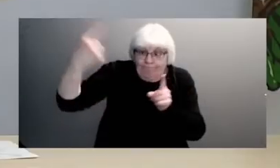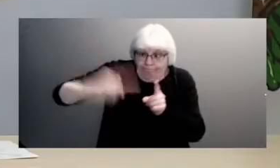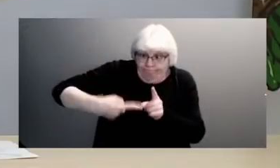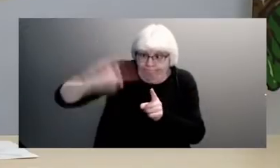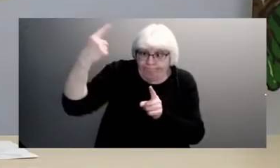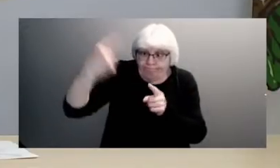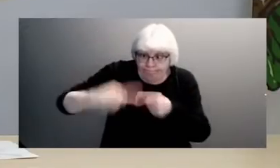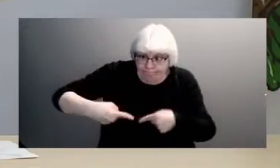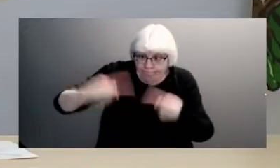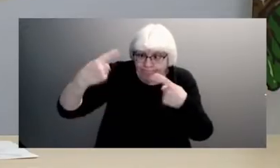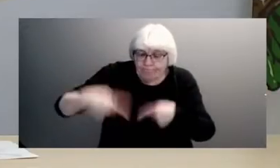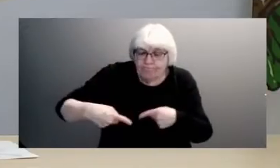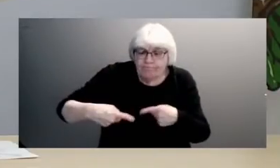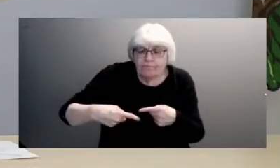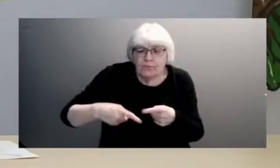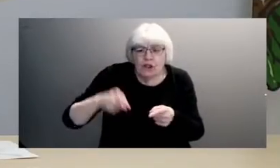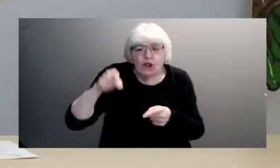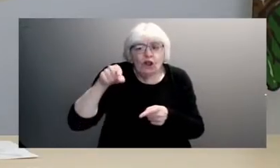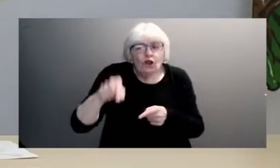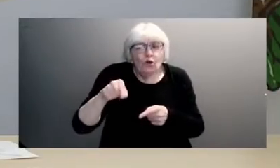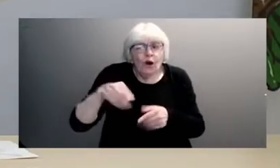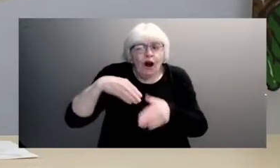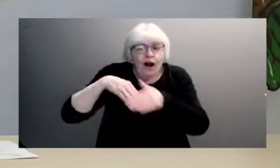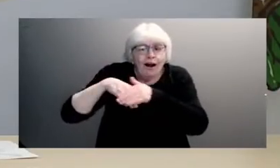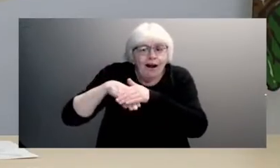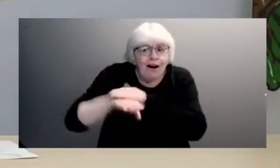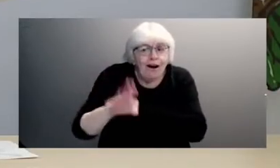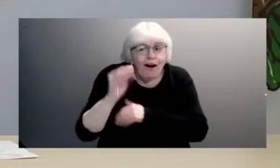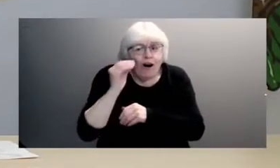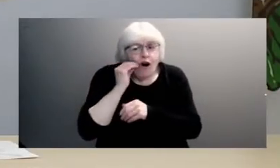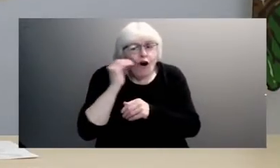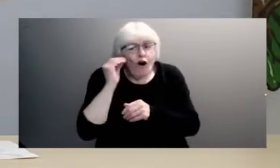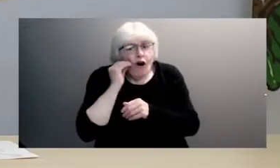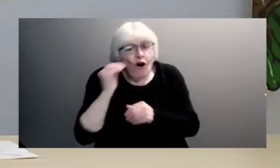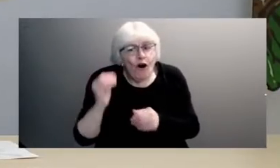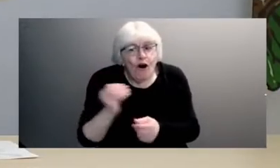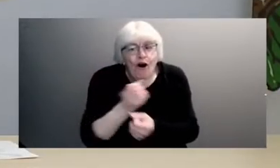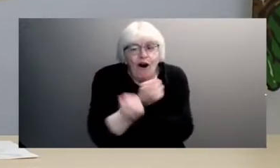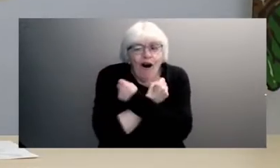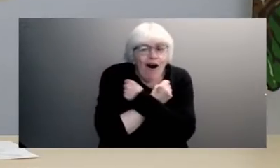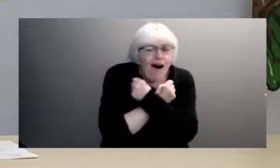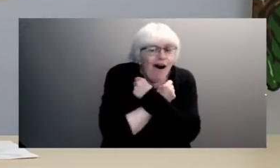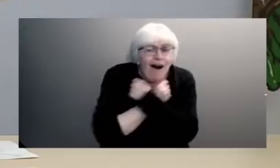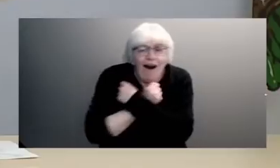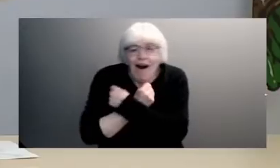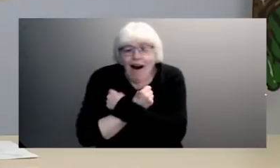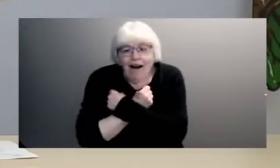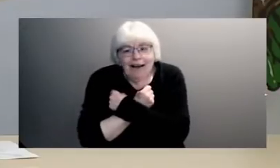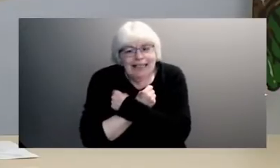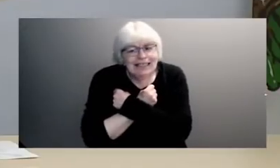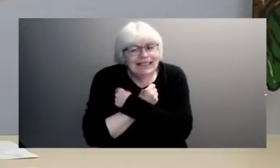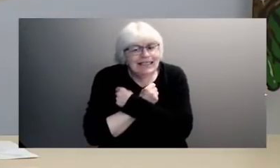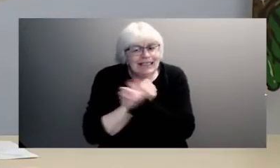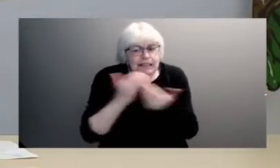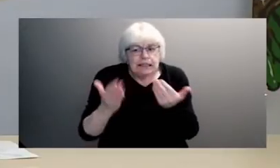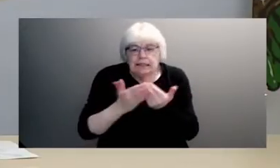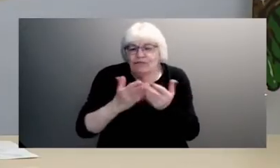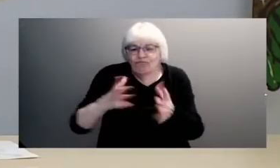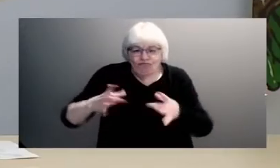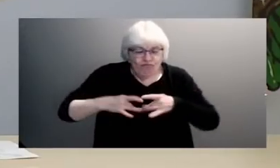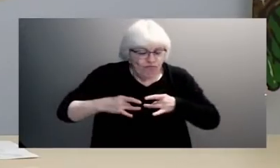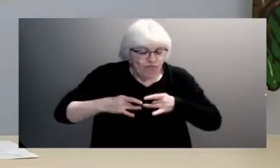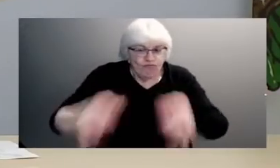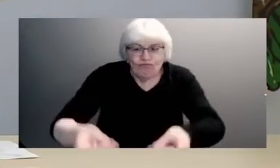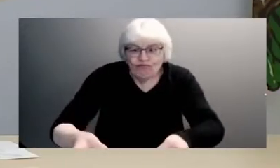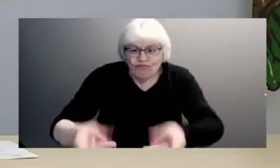risk. So if you can wait until you get that, at least that first entry test, and then for the first